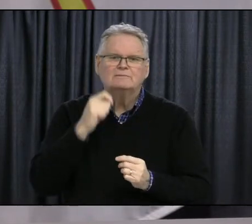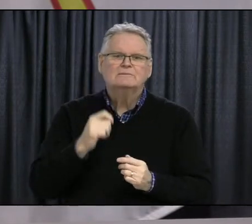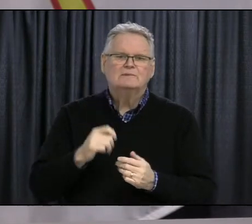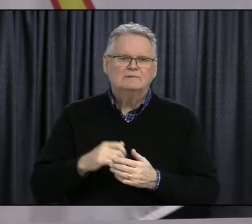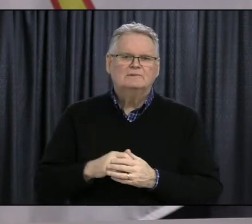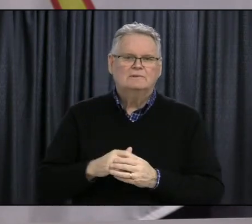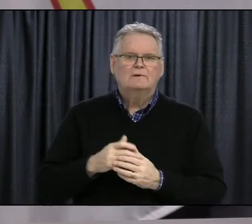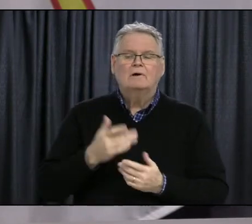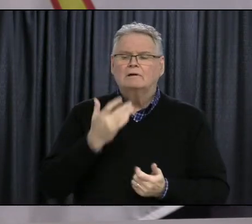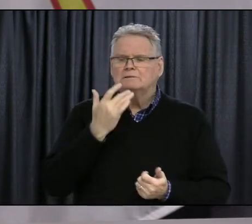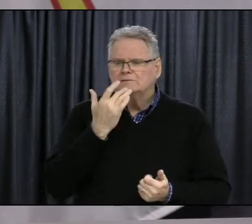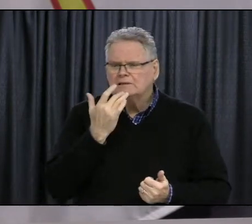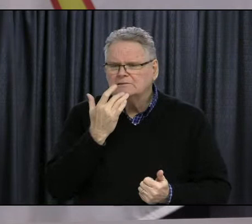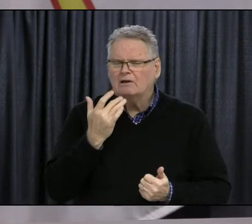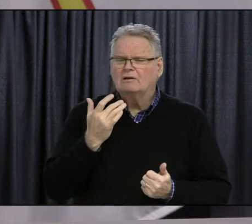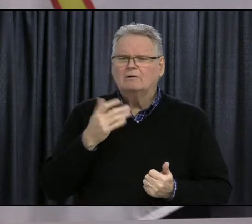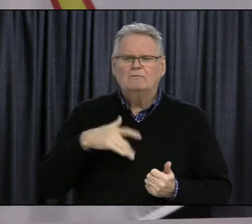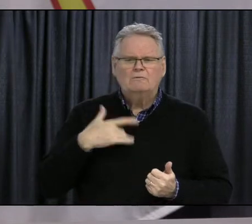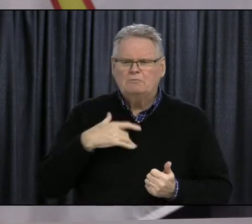or smell,